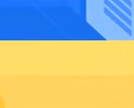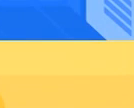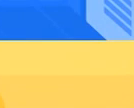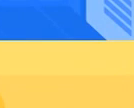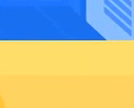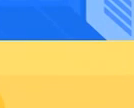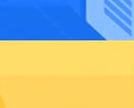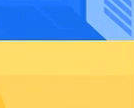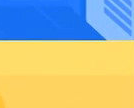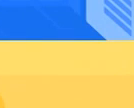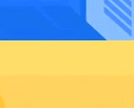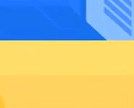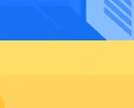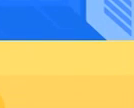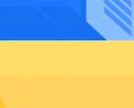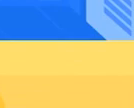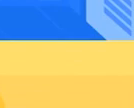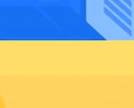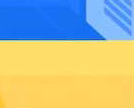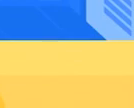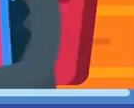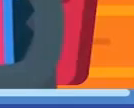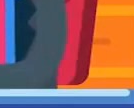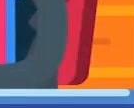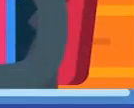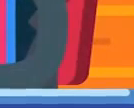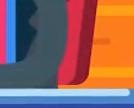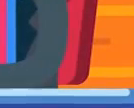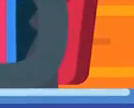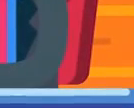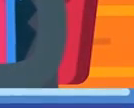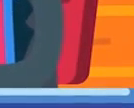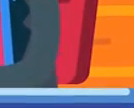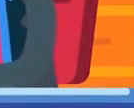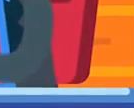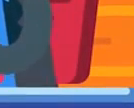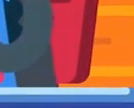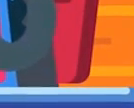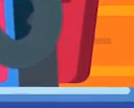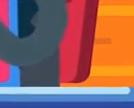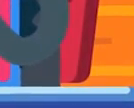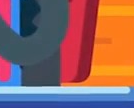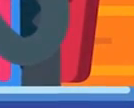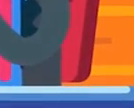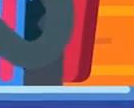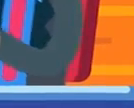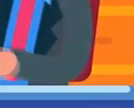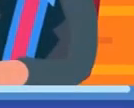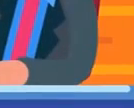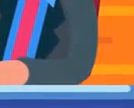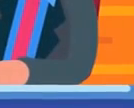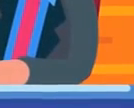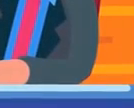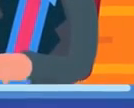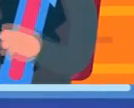show a temperature reading above 37.2 degrees Celsius. The second most common symptom, dry cough, also appears.